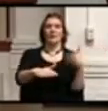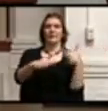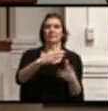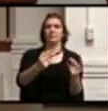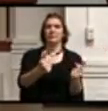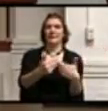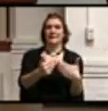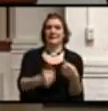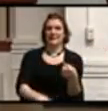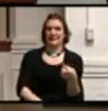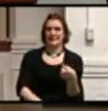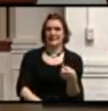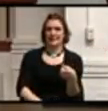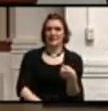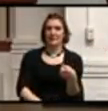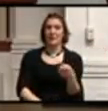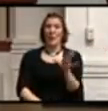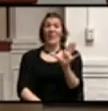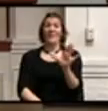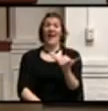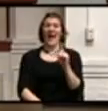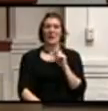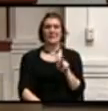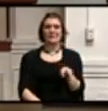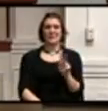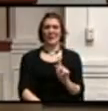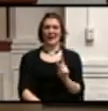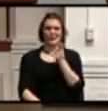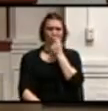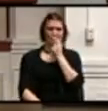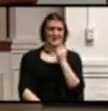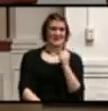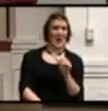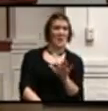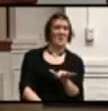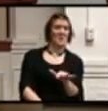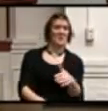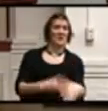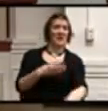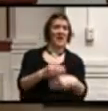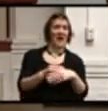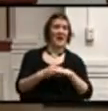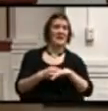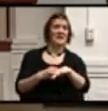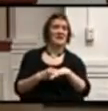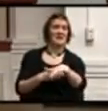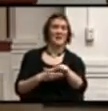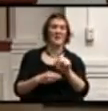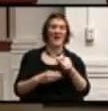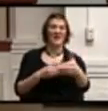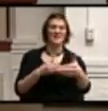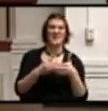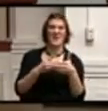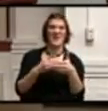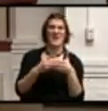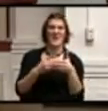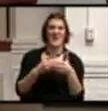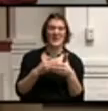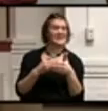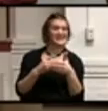The study showed the sally port on the south, and from my experience, it was too short,